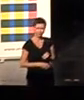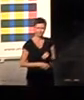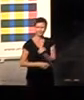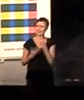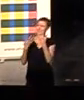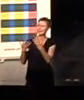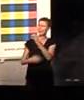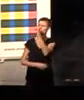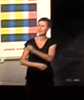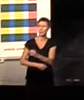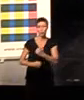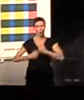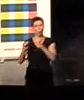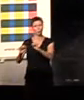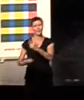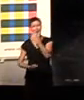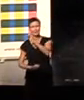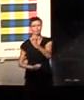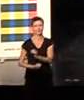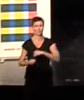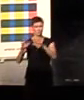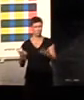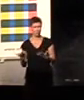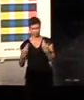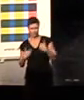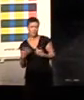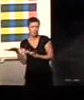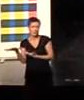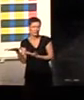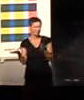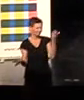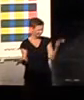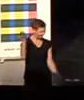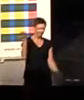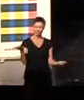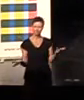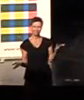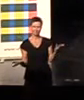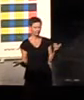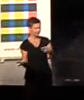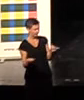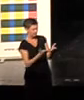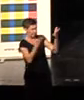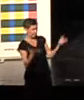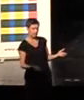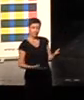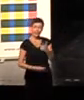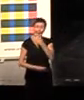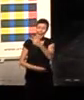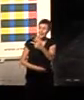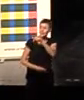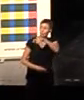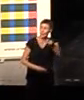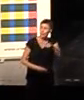ioc procent op de werf what is this world one e-people own